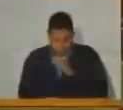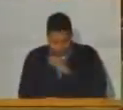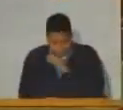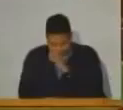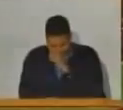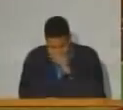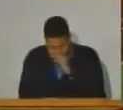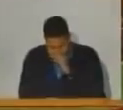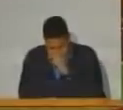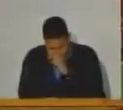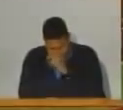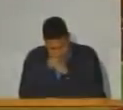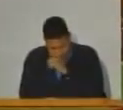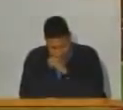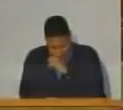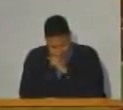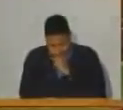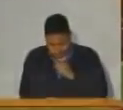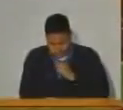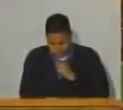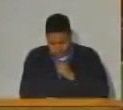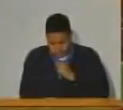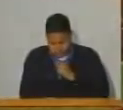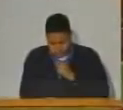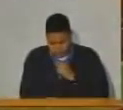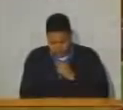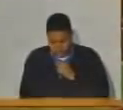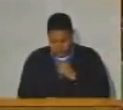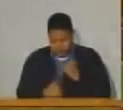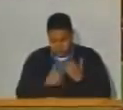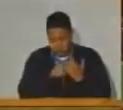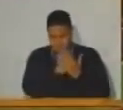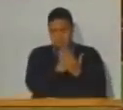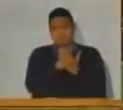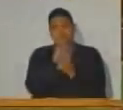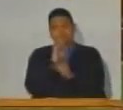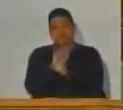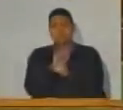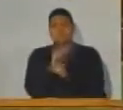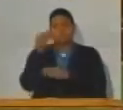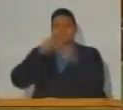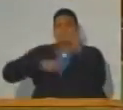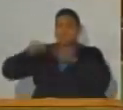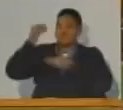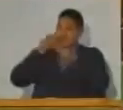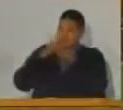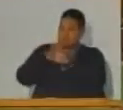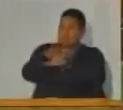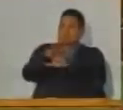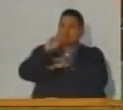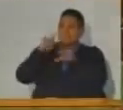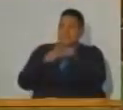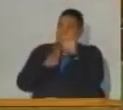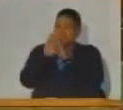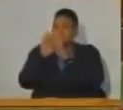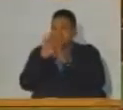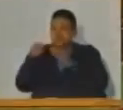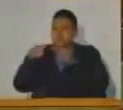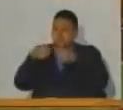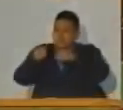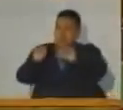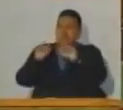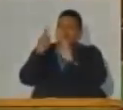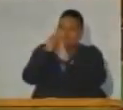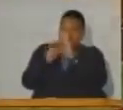help ensure that trade is mainstreamed into national development policies and strategies, seek to